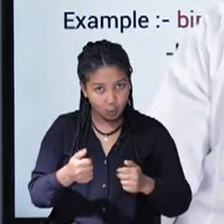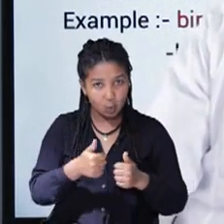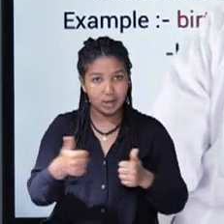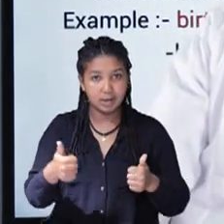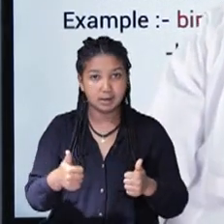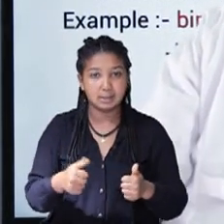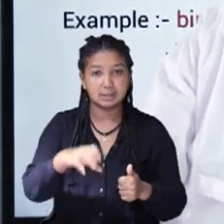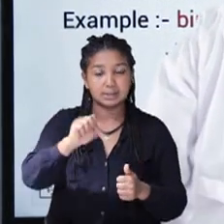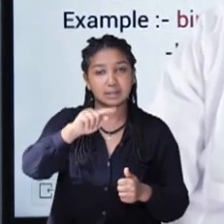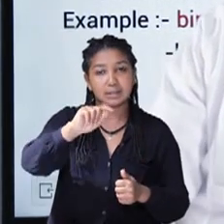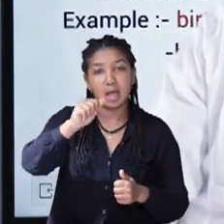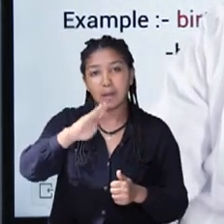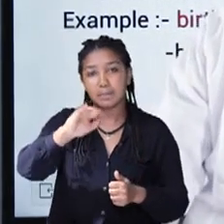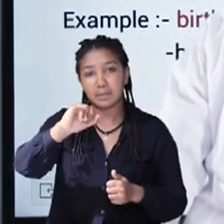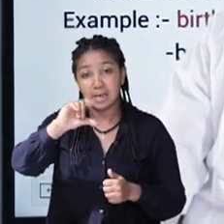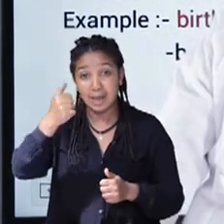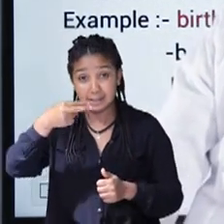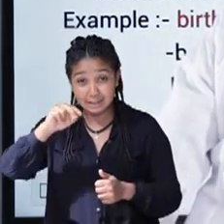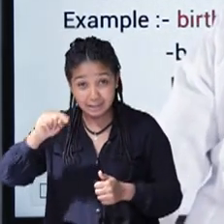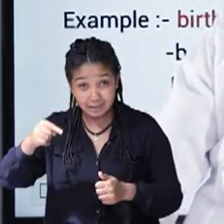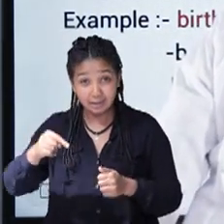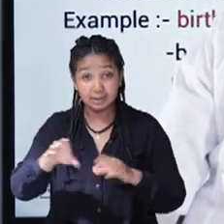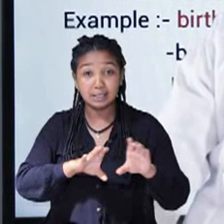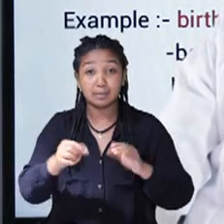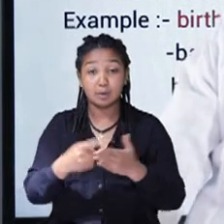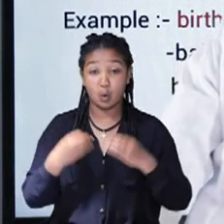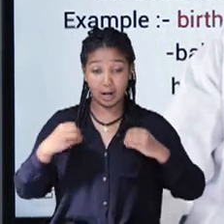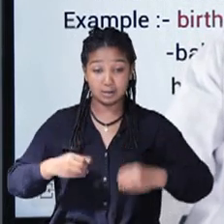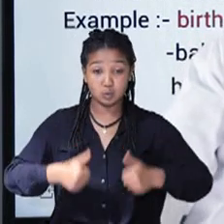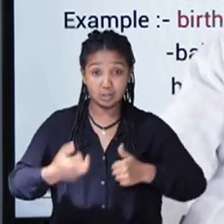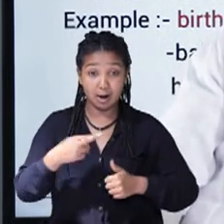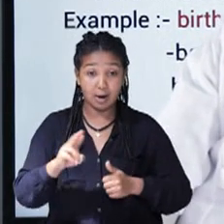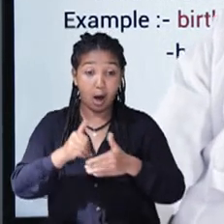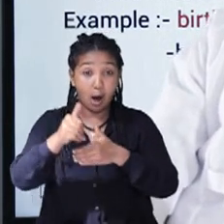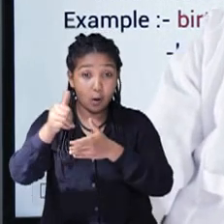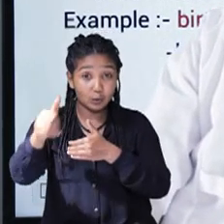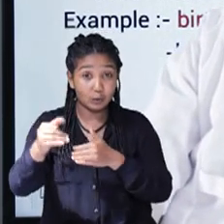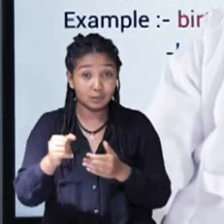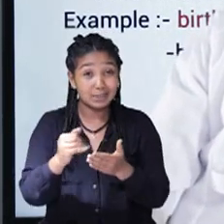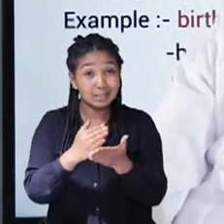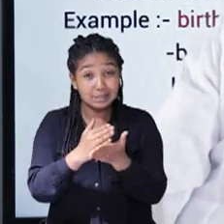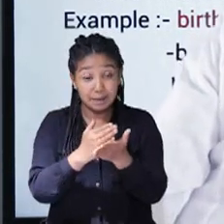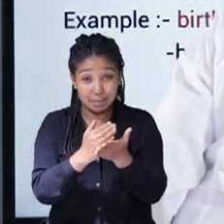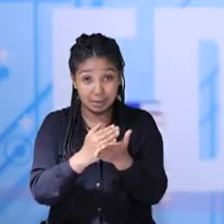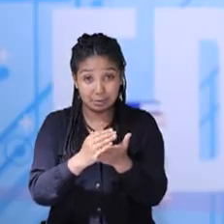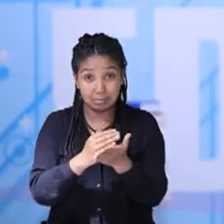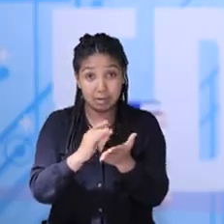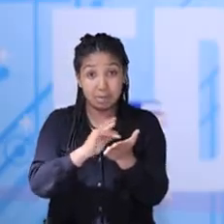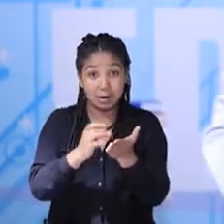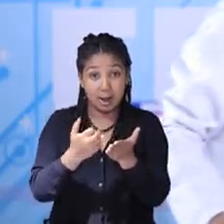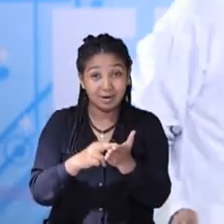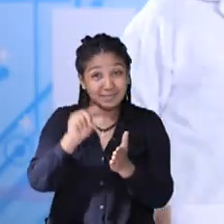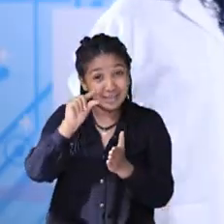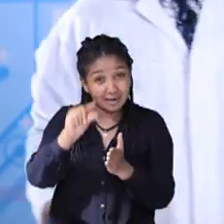stabilizing selection takes place. But organisms which are out of the mean value have